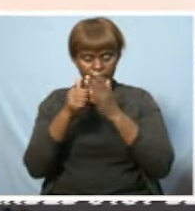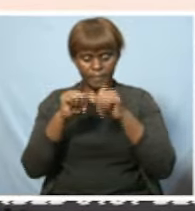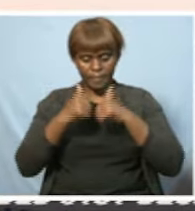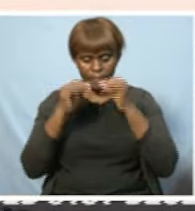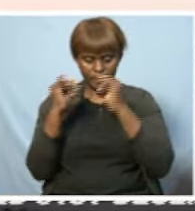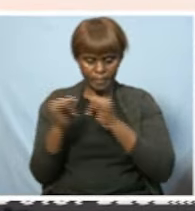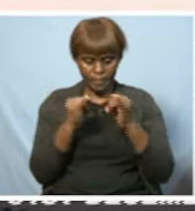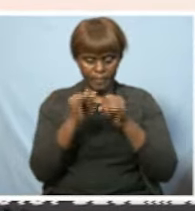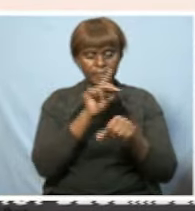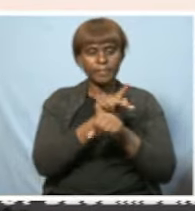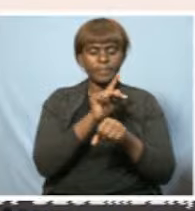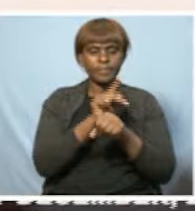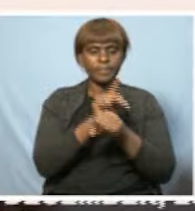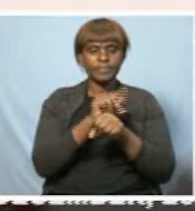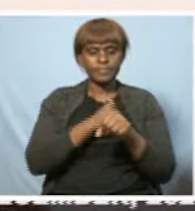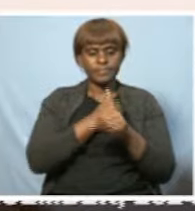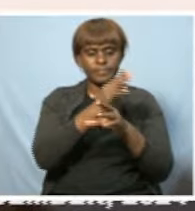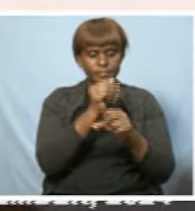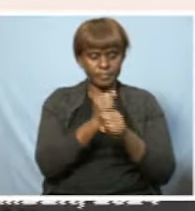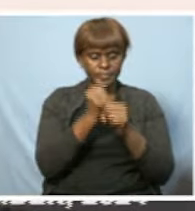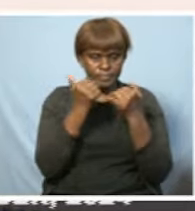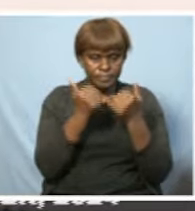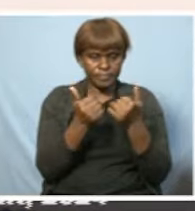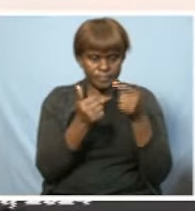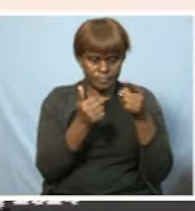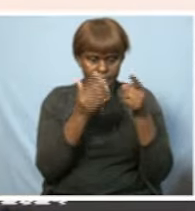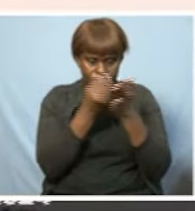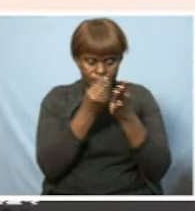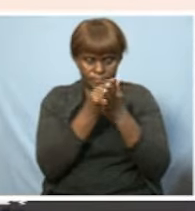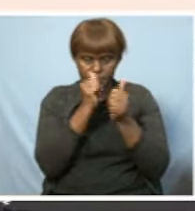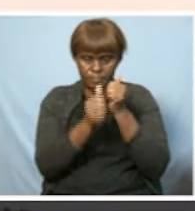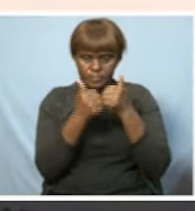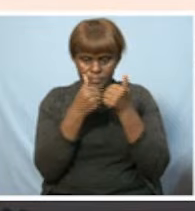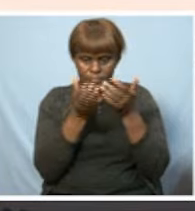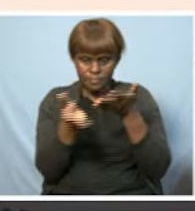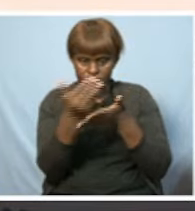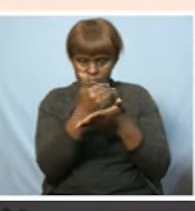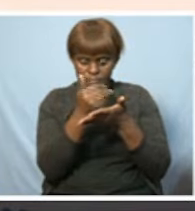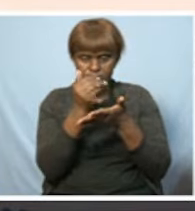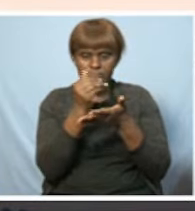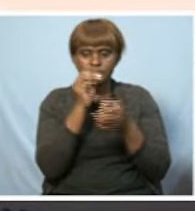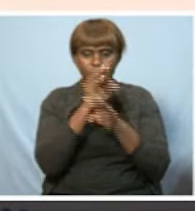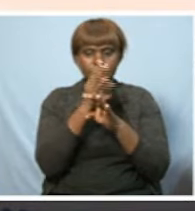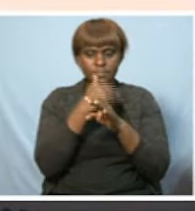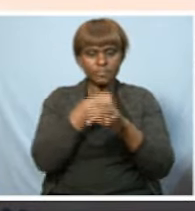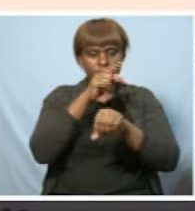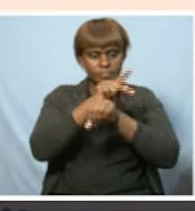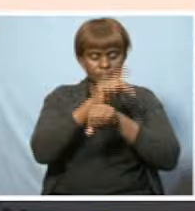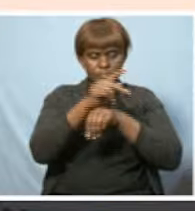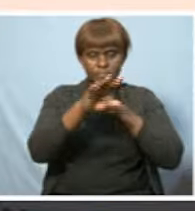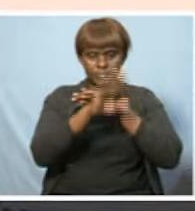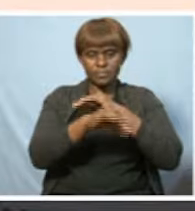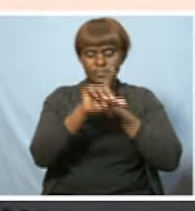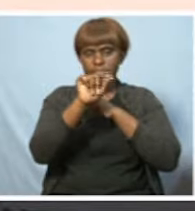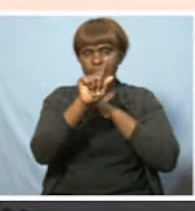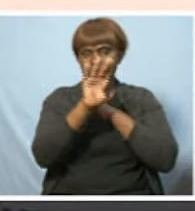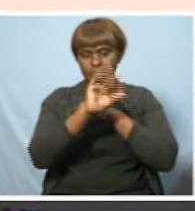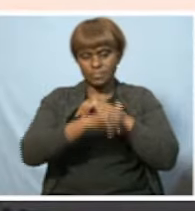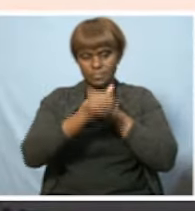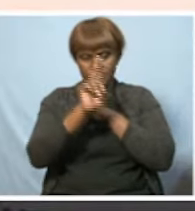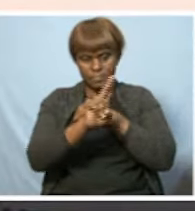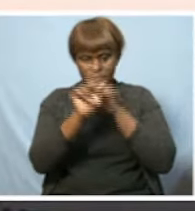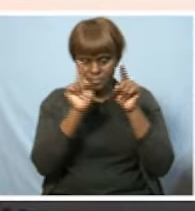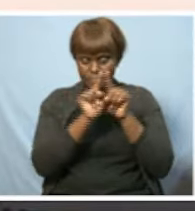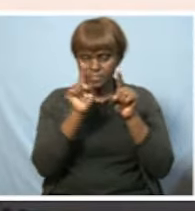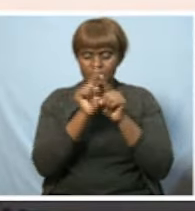projects, as we were receiving these funds which had been mopped, we already had approved projects under 2024, and we're using also the same